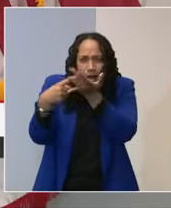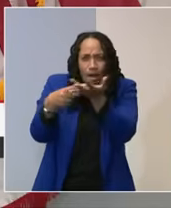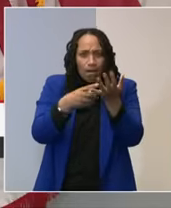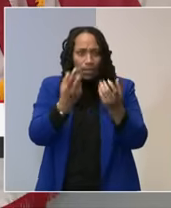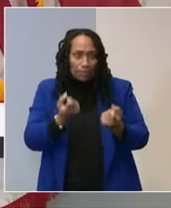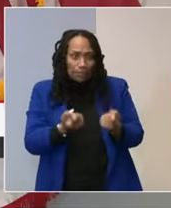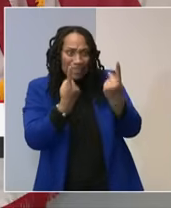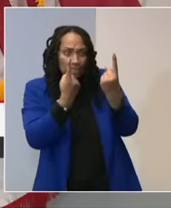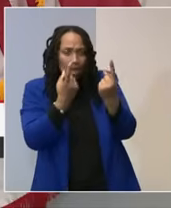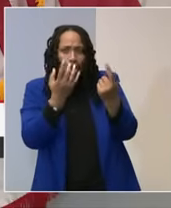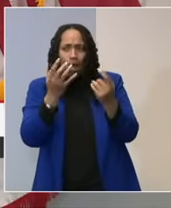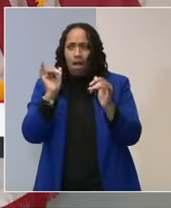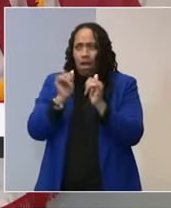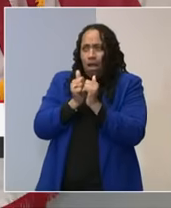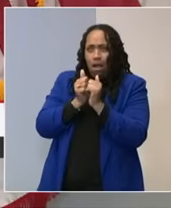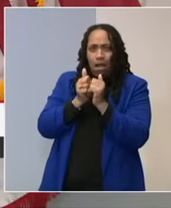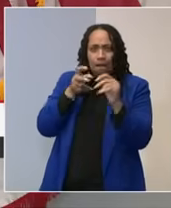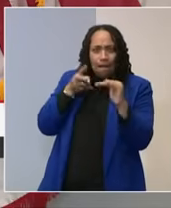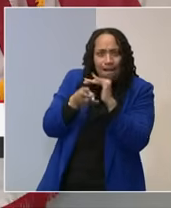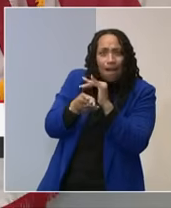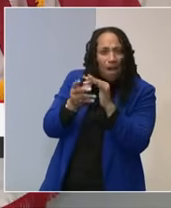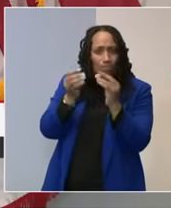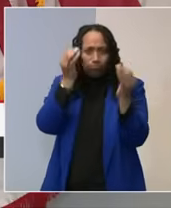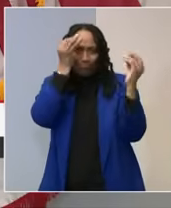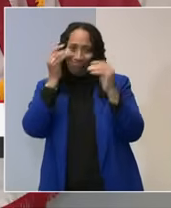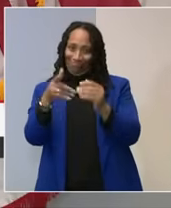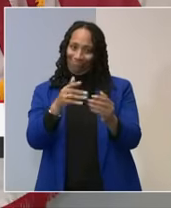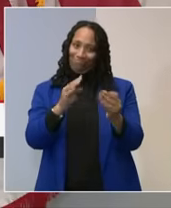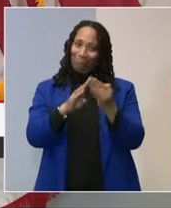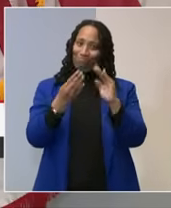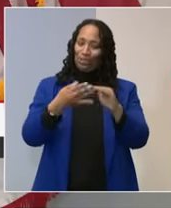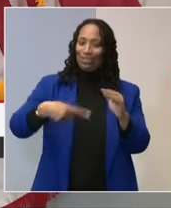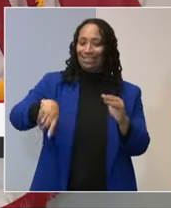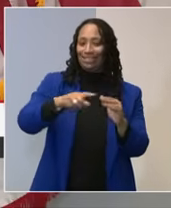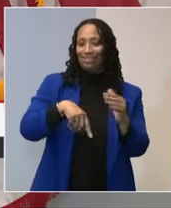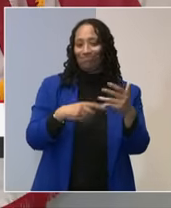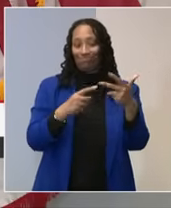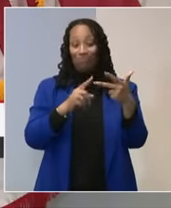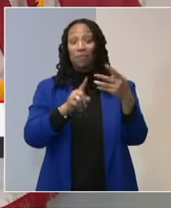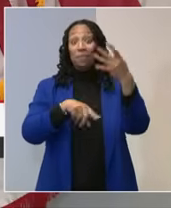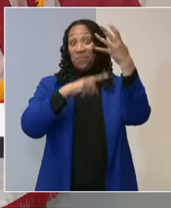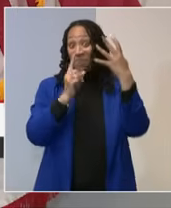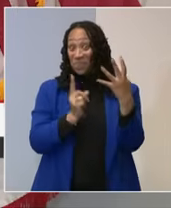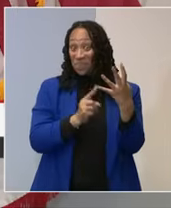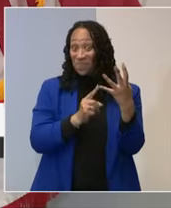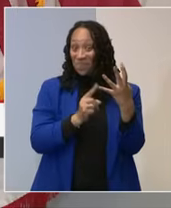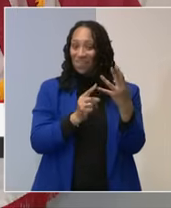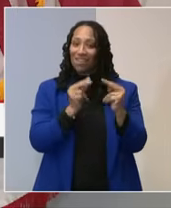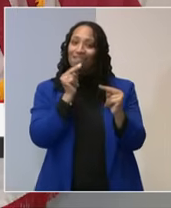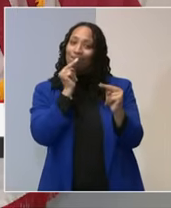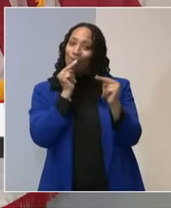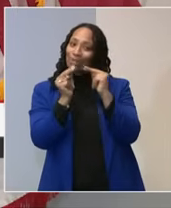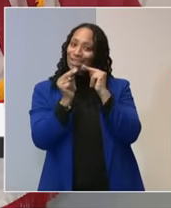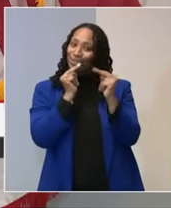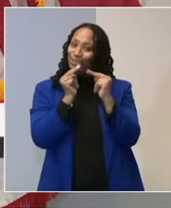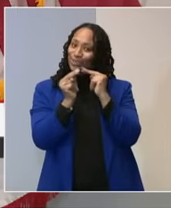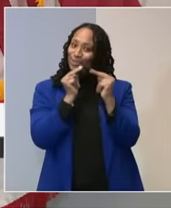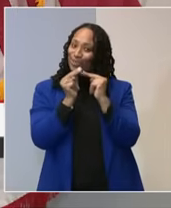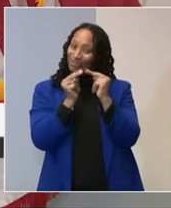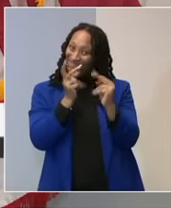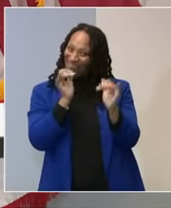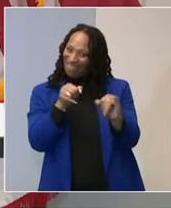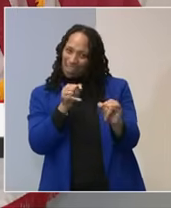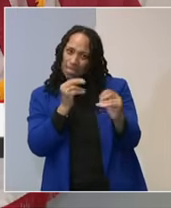people will regard me as a mayor who can get deals done on both sides of the aisle, and I think all of those things are